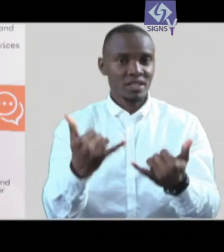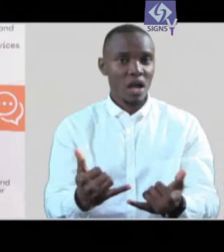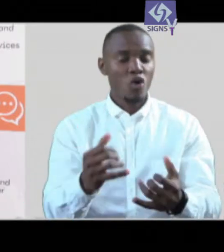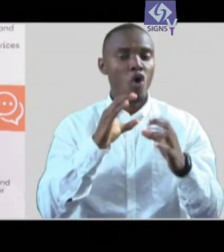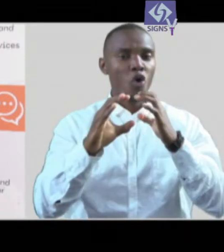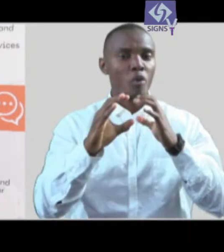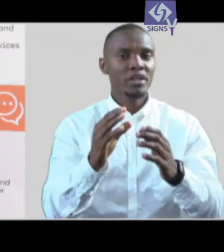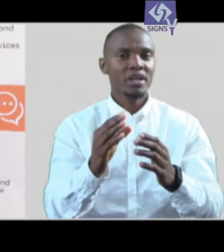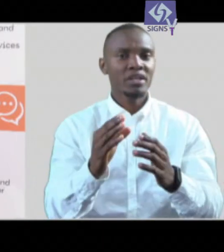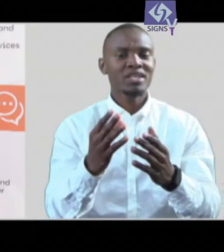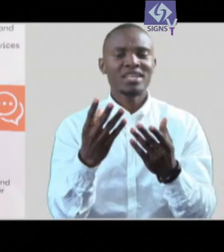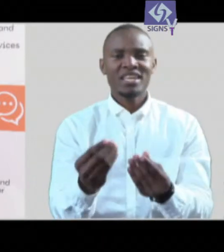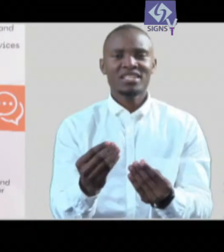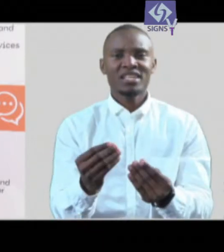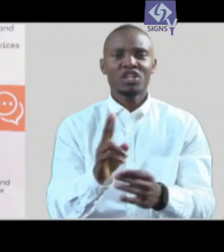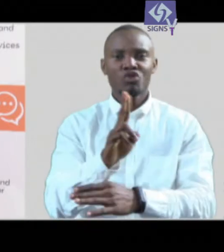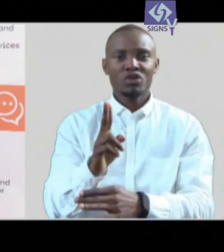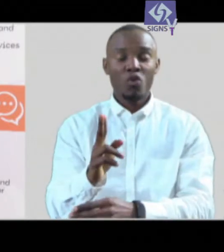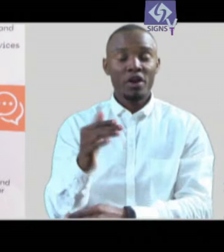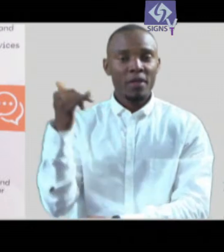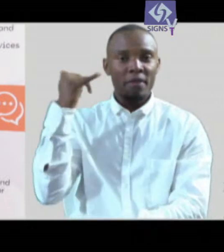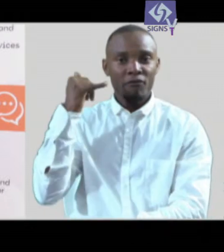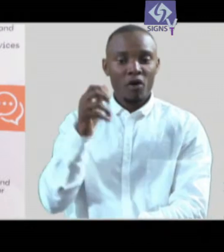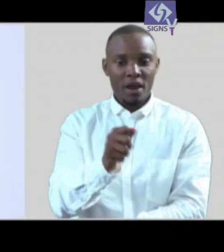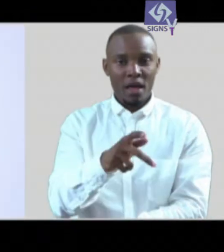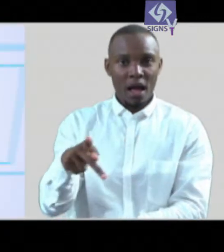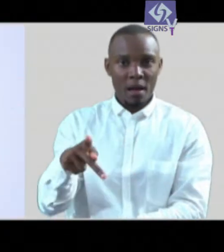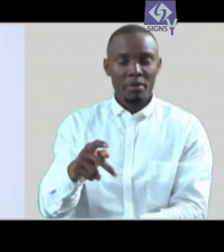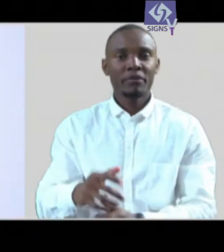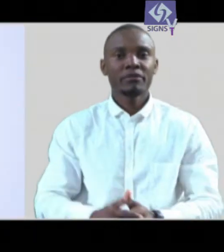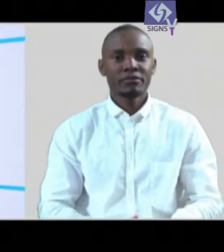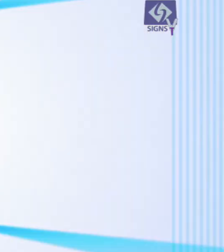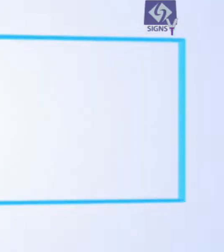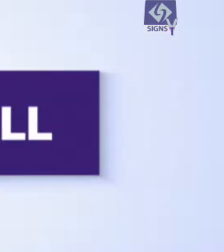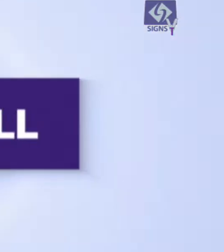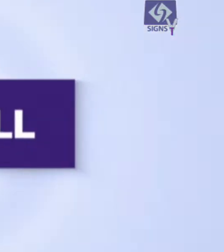now to communicate seamlessly using this mobile application.